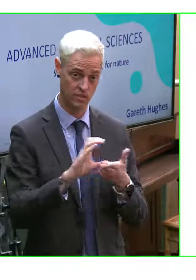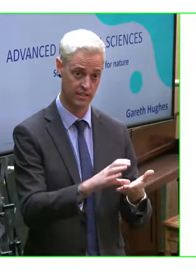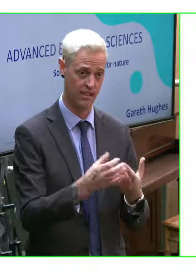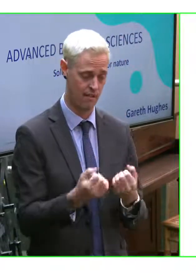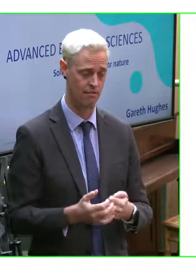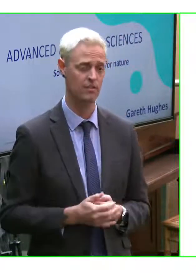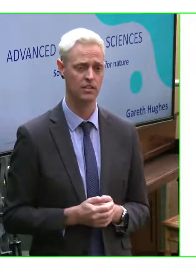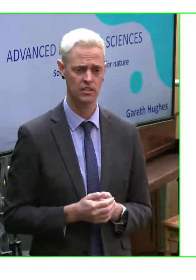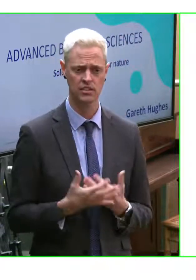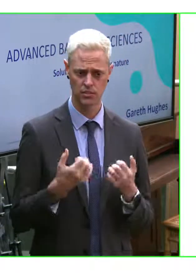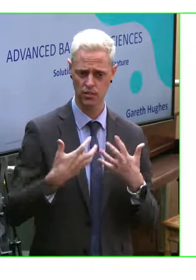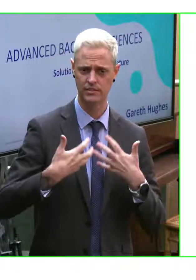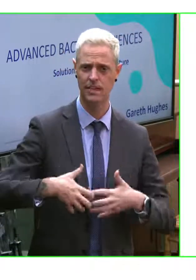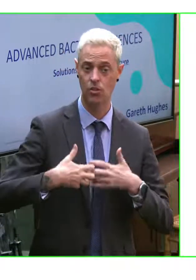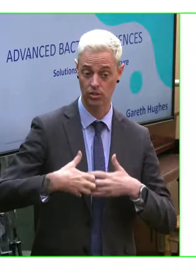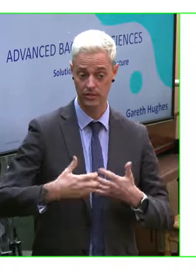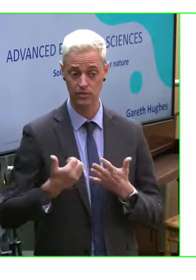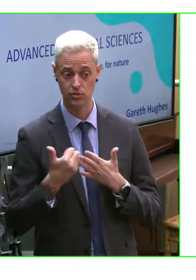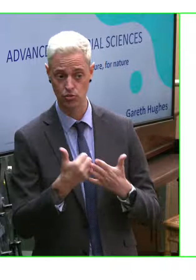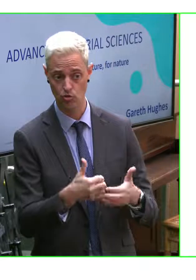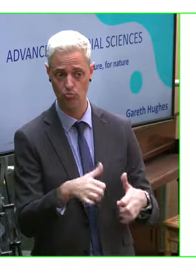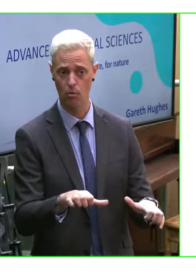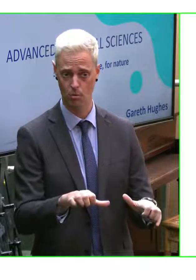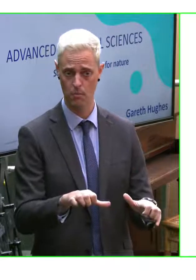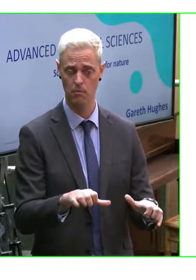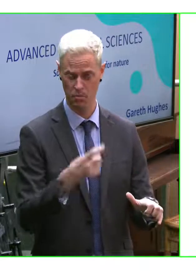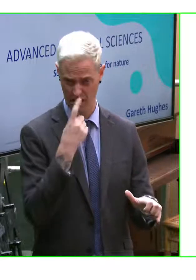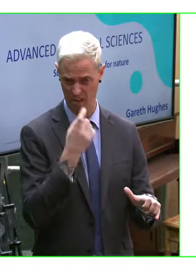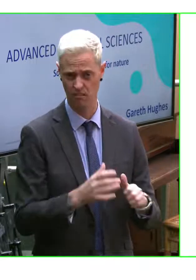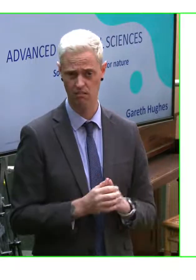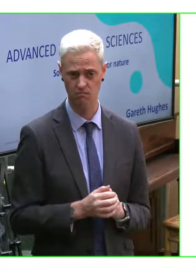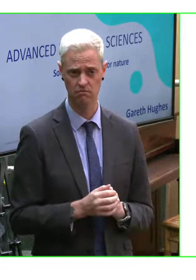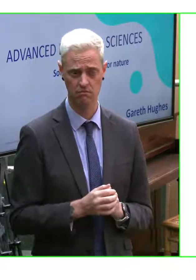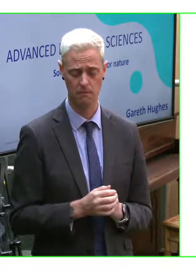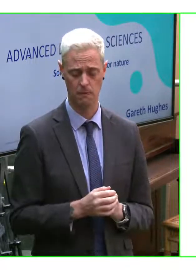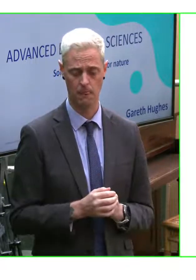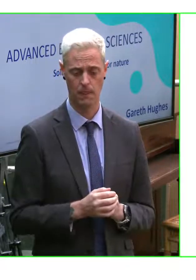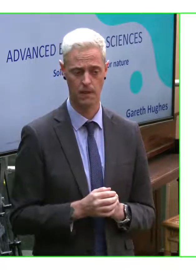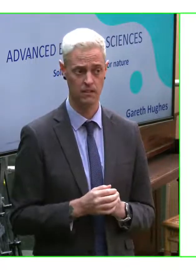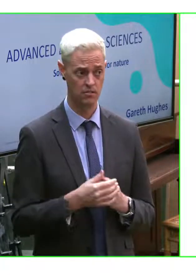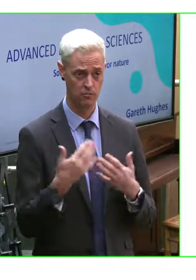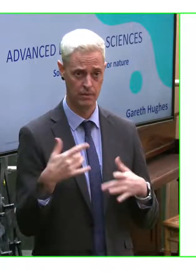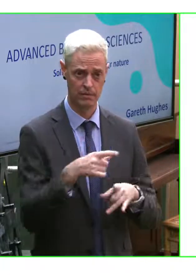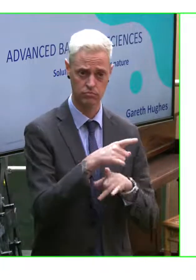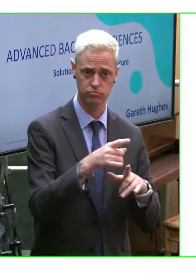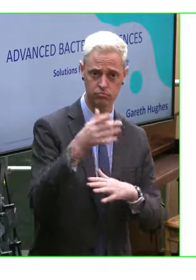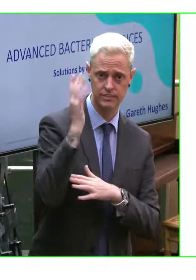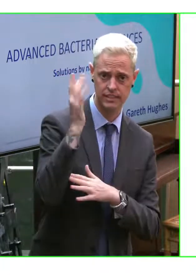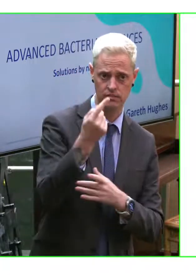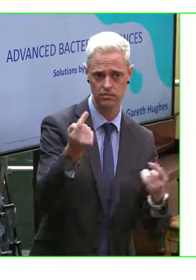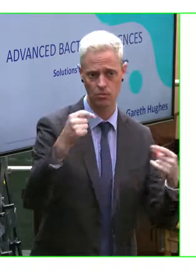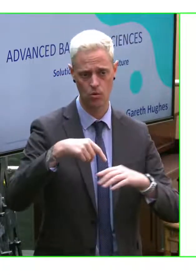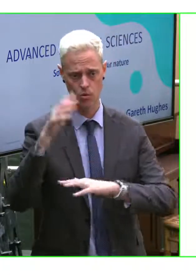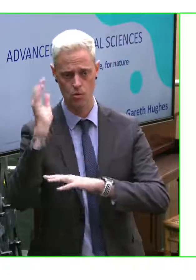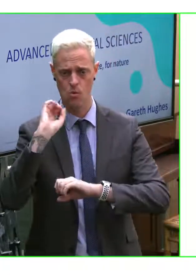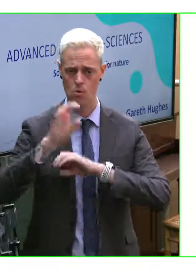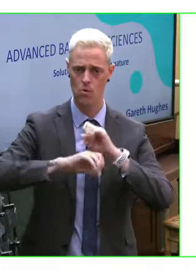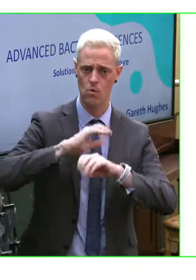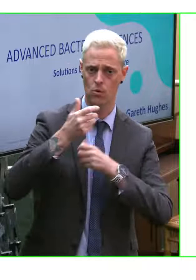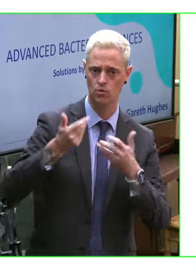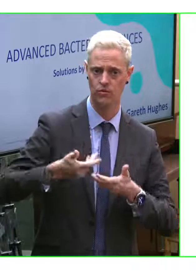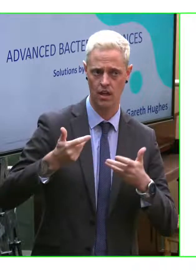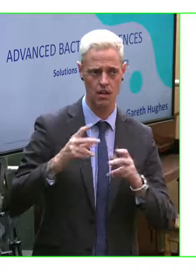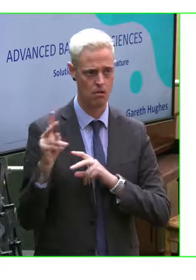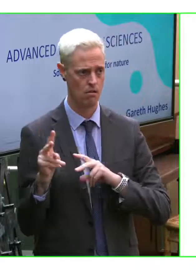have the technologies that can solve the problems, and we've seen many of these being presented today, and it is actually quite exciting, but the